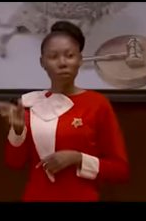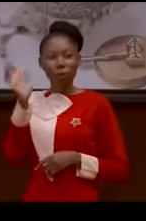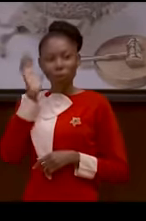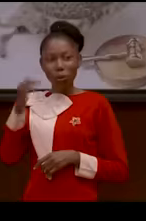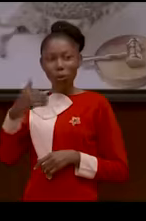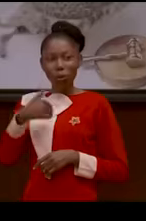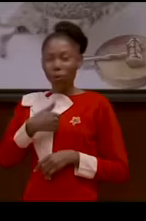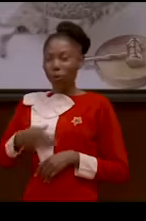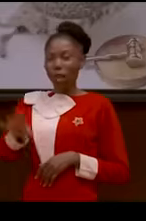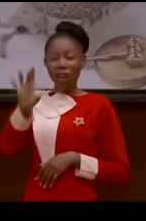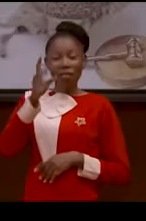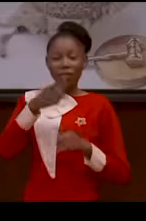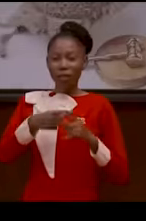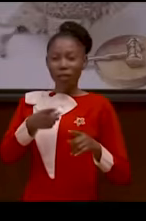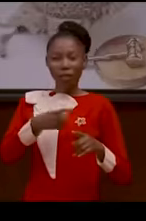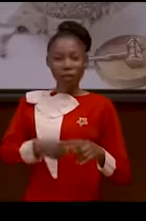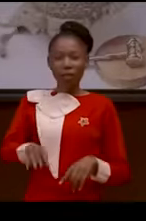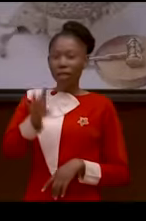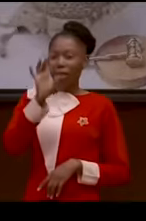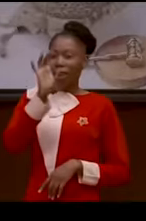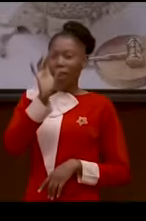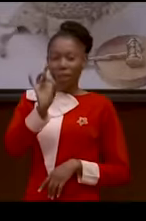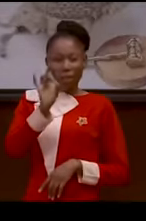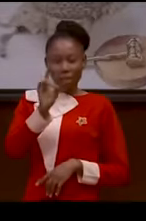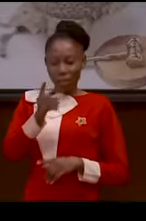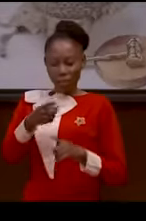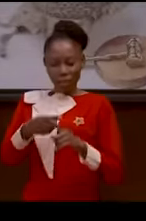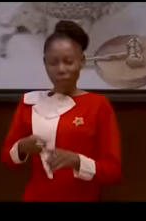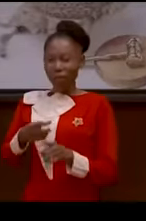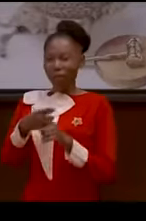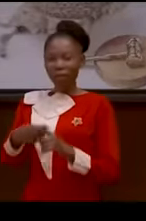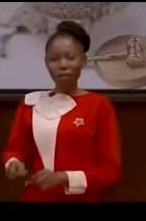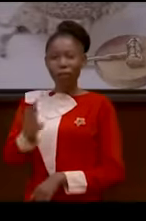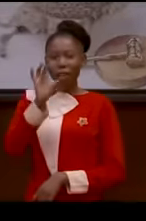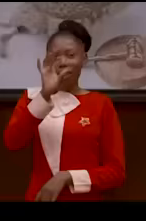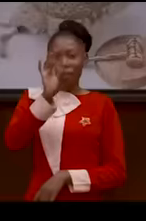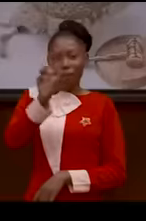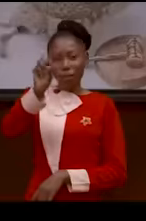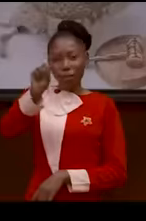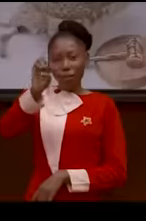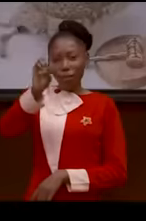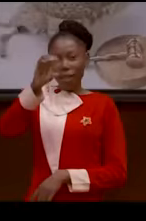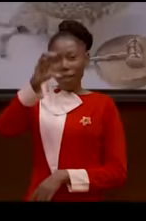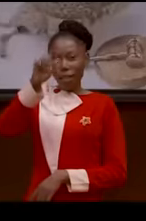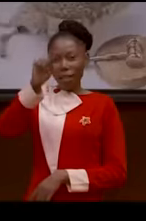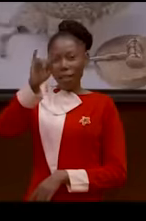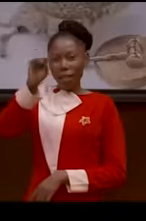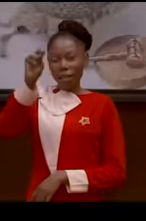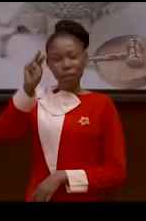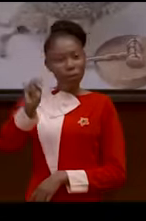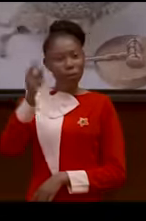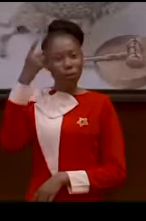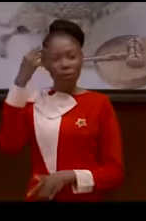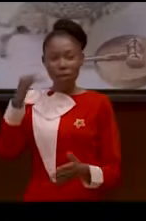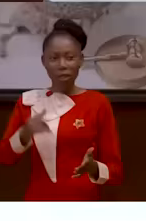have 8 sessions with the marriage counselor. You work out the time arrangement on how to co-parent.